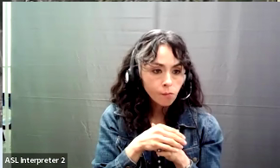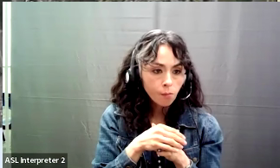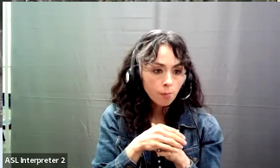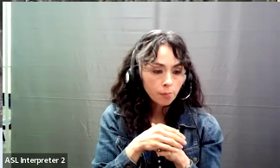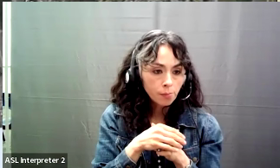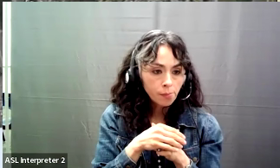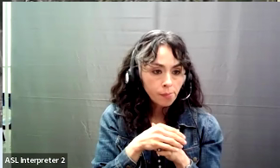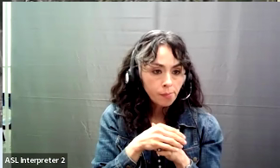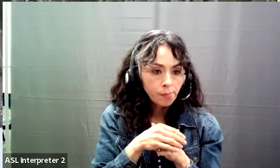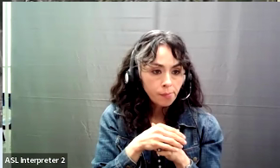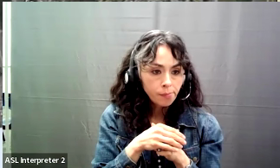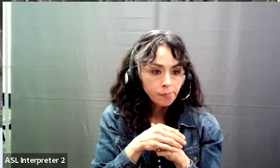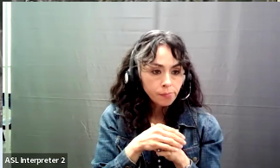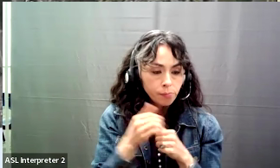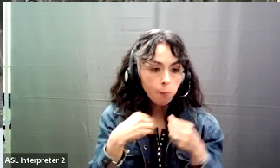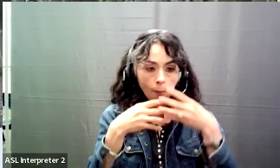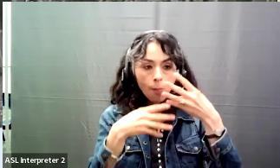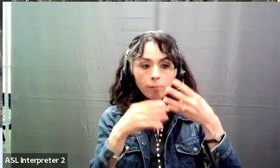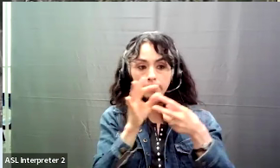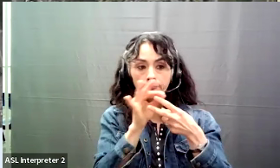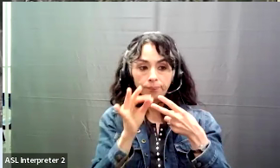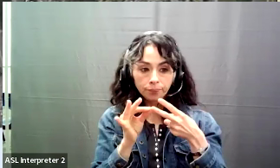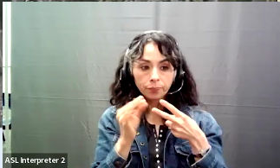So you have these different options.